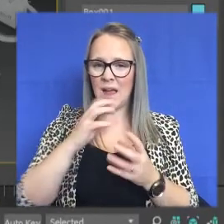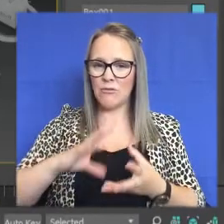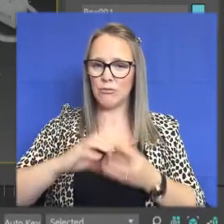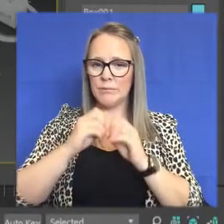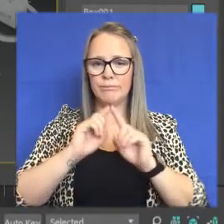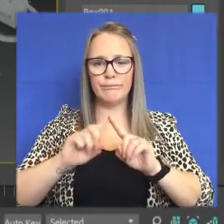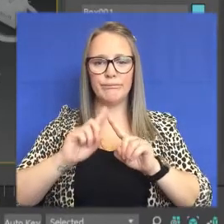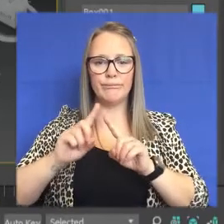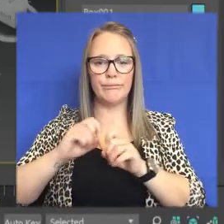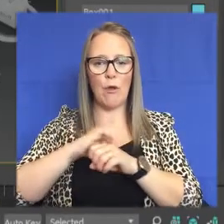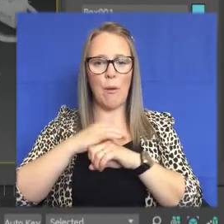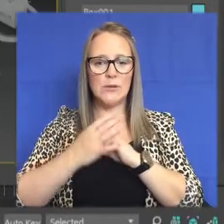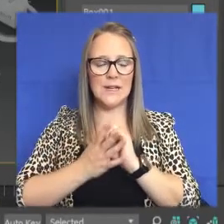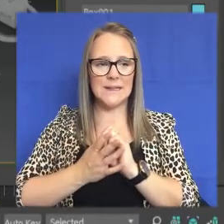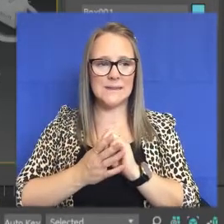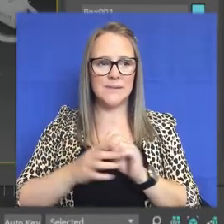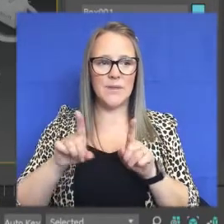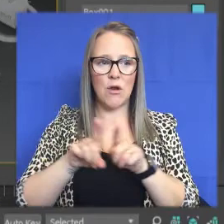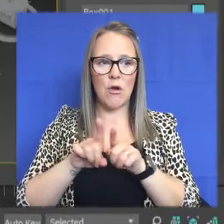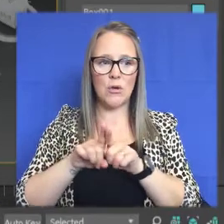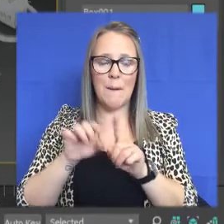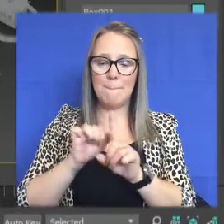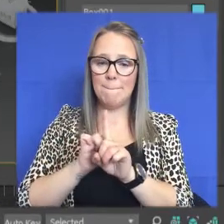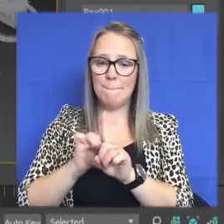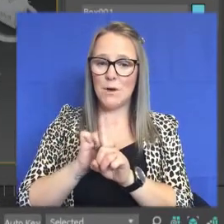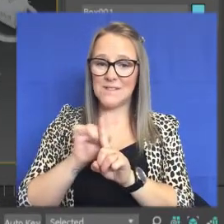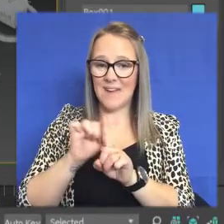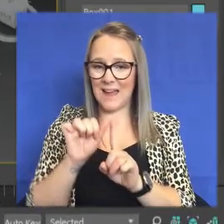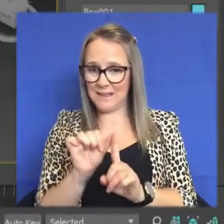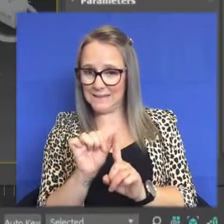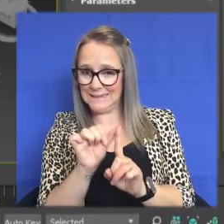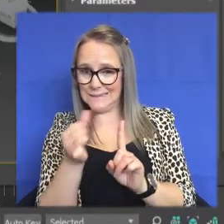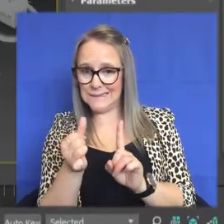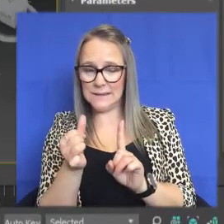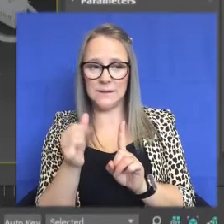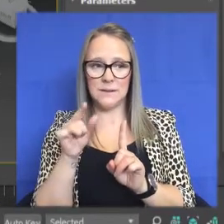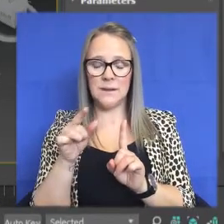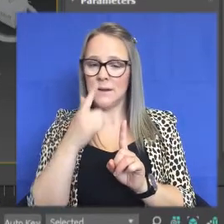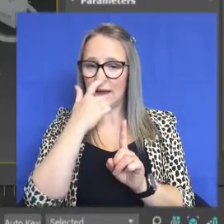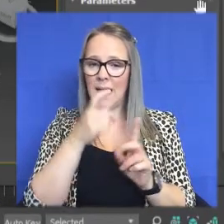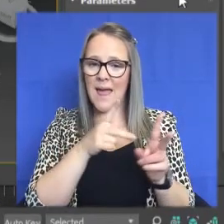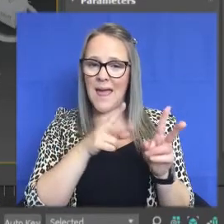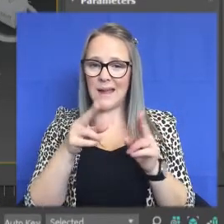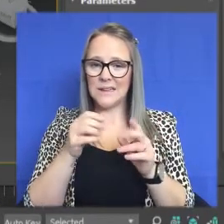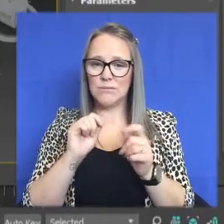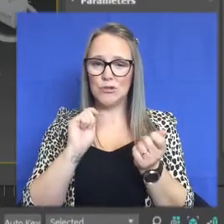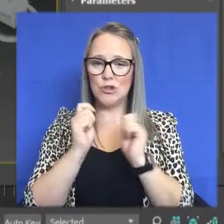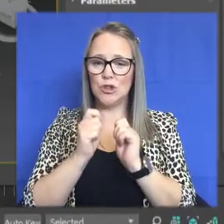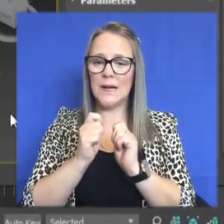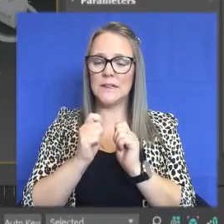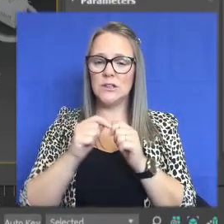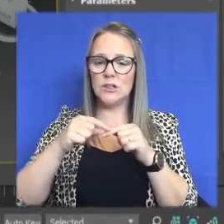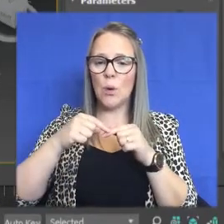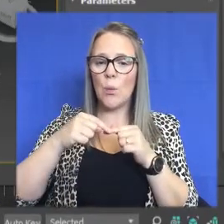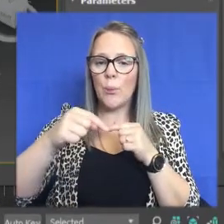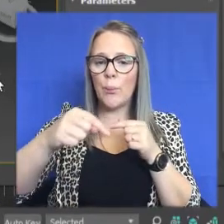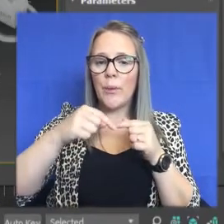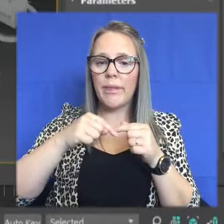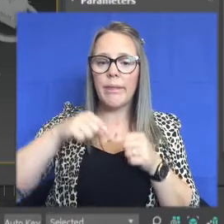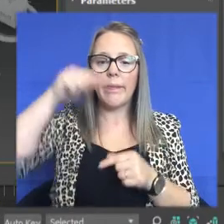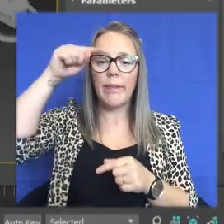objects, and the modify tab, which is the one next to it, allows you to edit and change the parameters. So